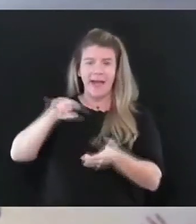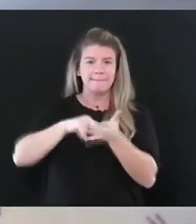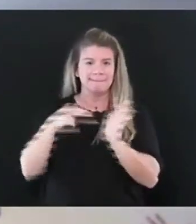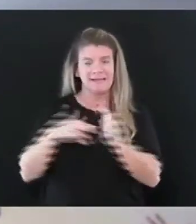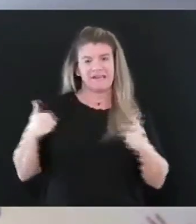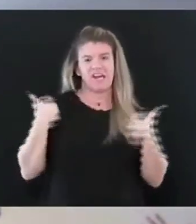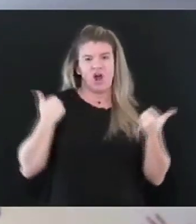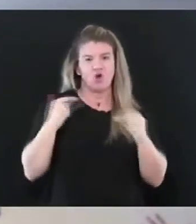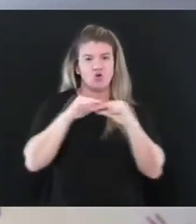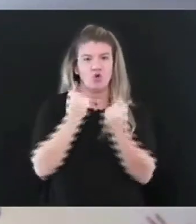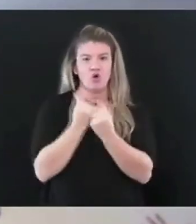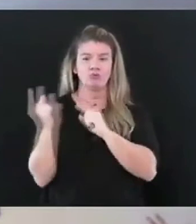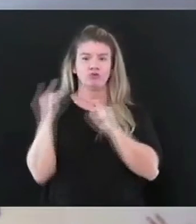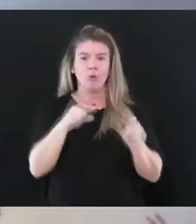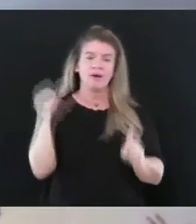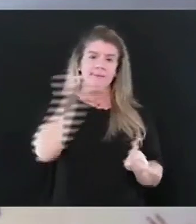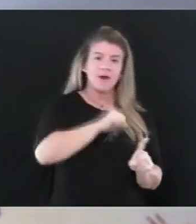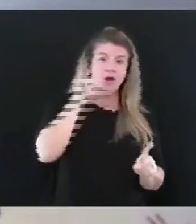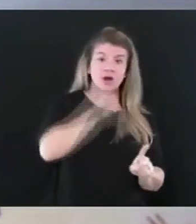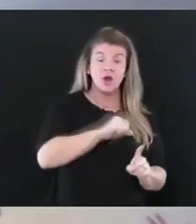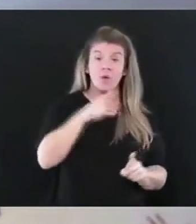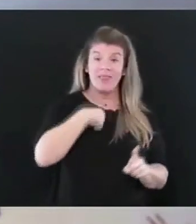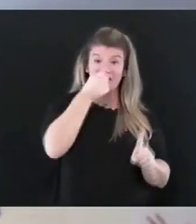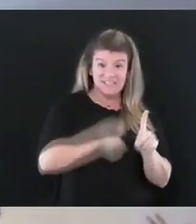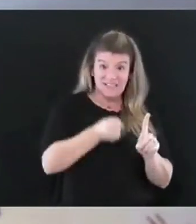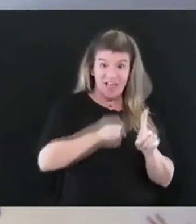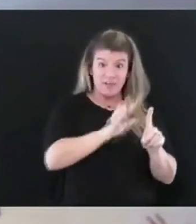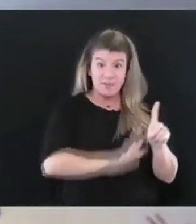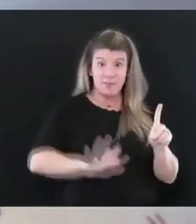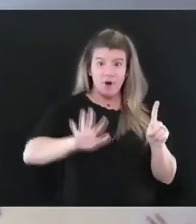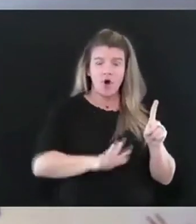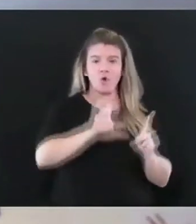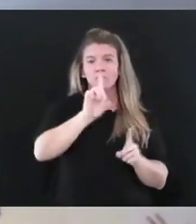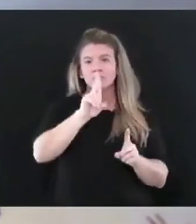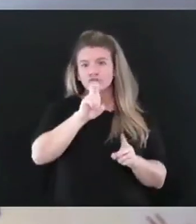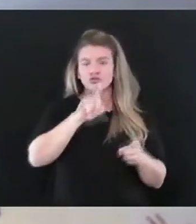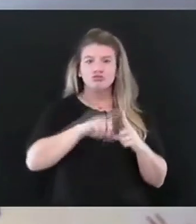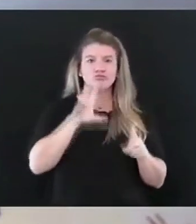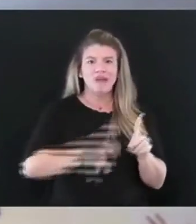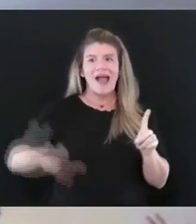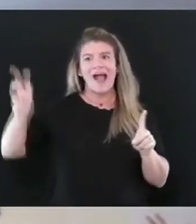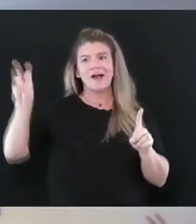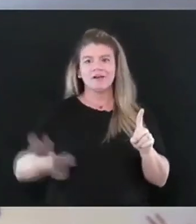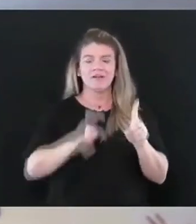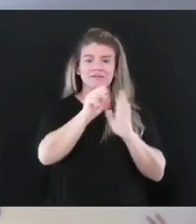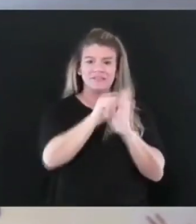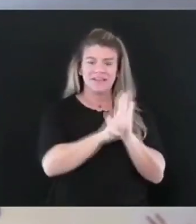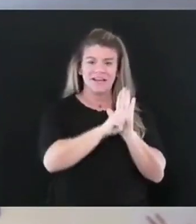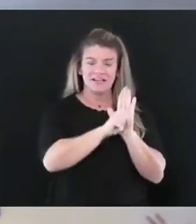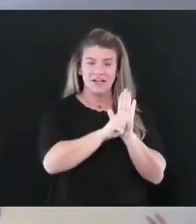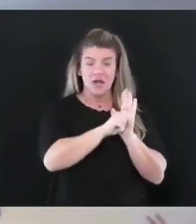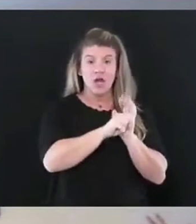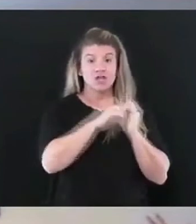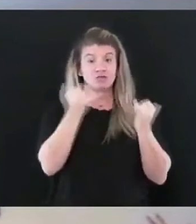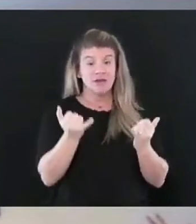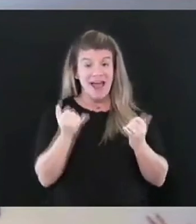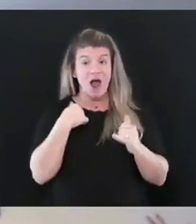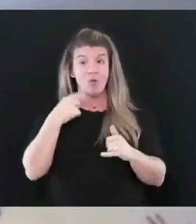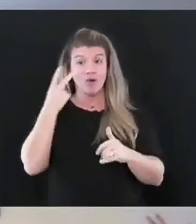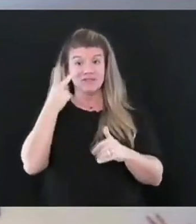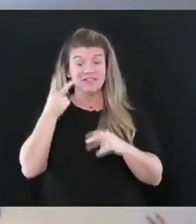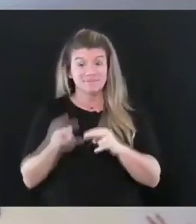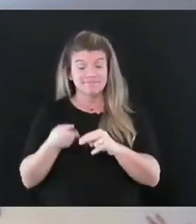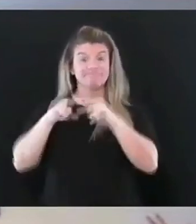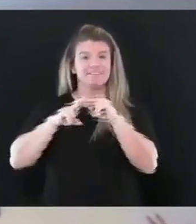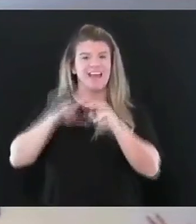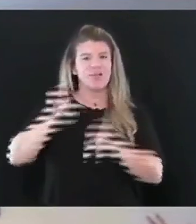When it was the southern portion of the state, we said it was due to out-of-state travel. Do we know what is causing this uptick that we've seen